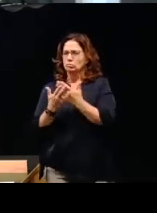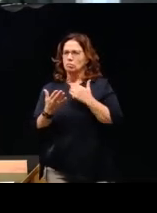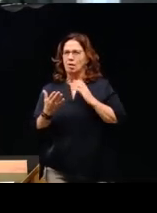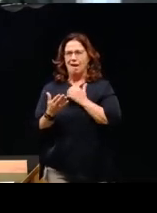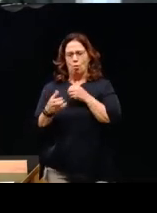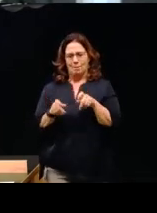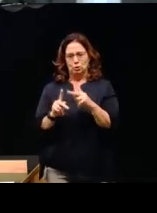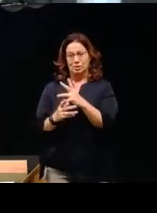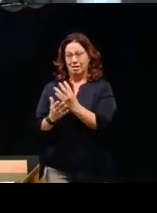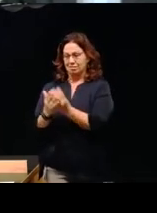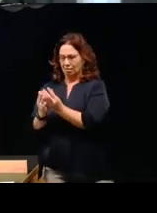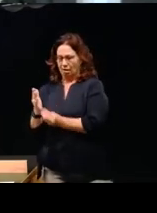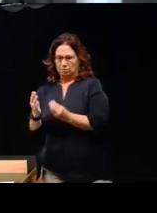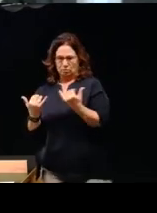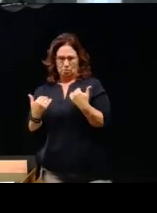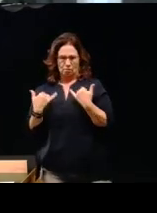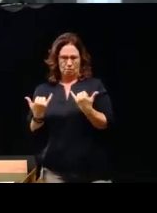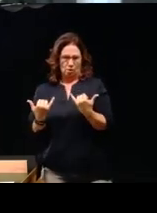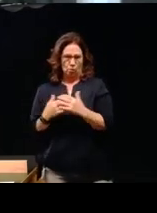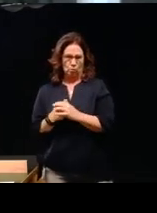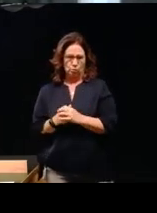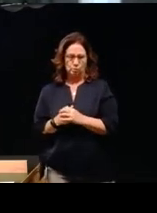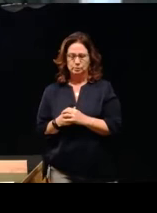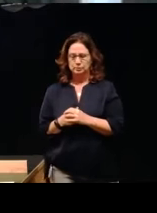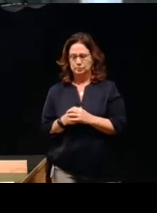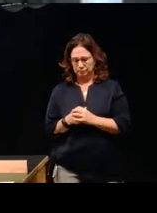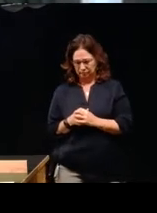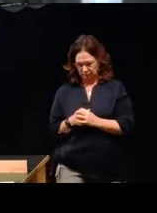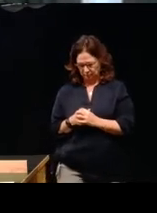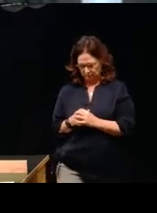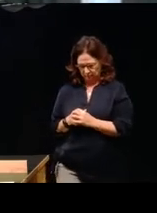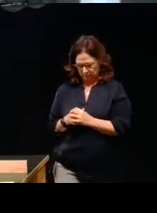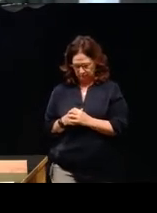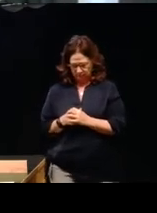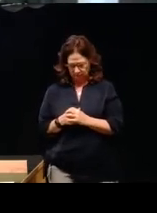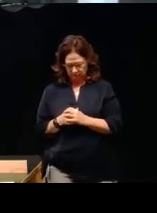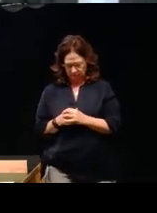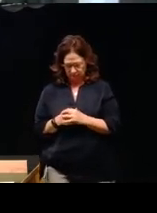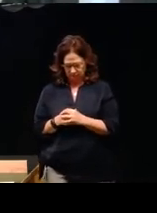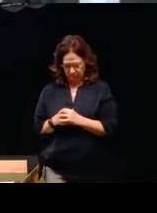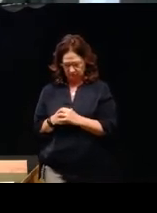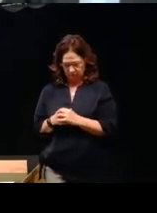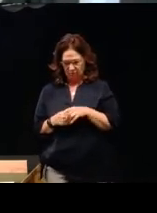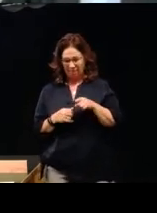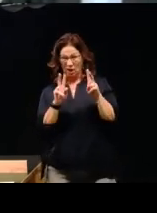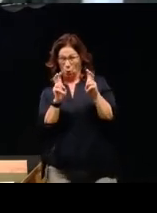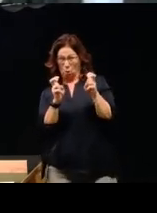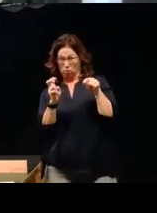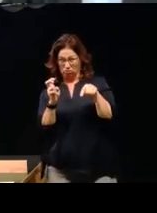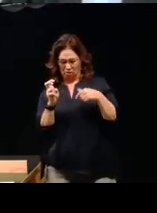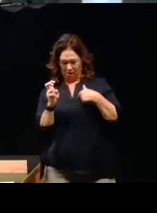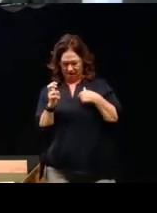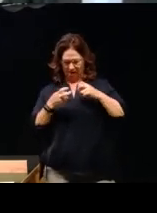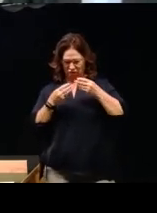the gaps that have existed for so long. Stanley Cobb stated, "I solve the mind-body